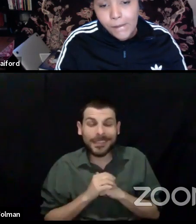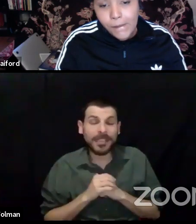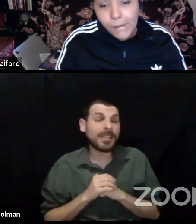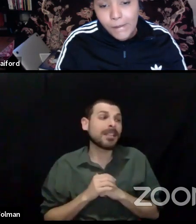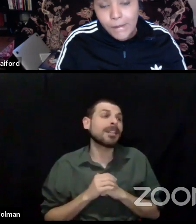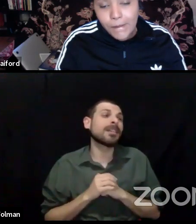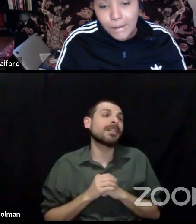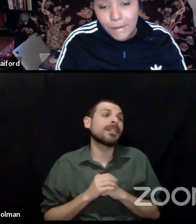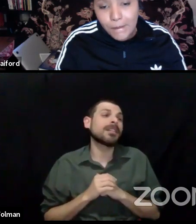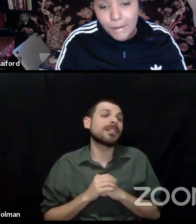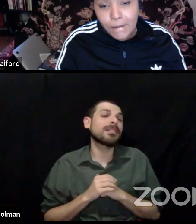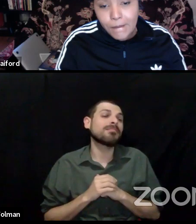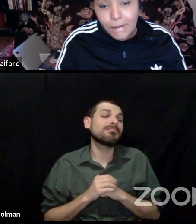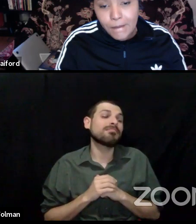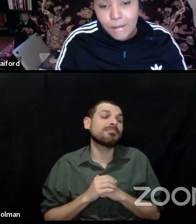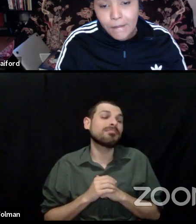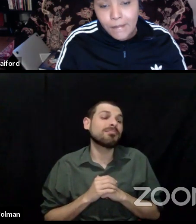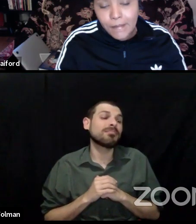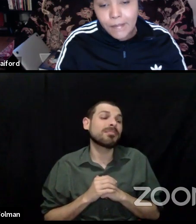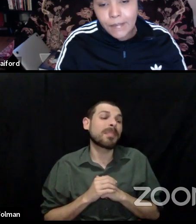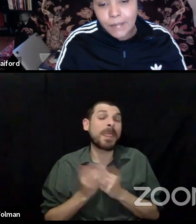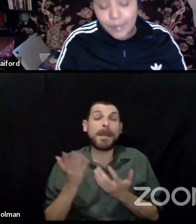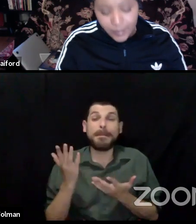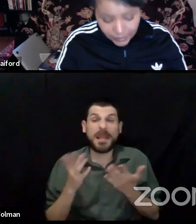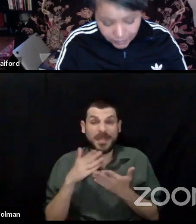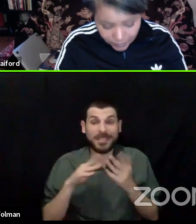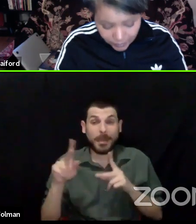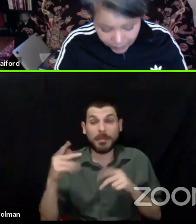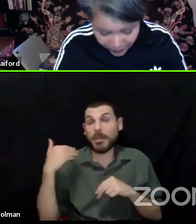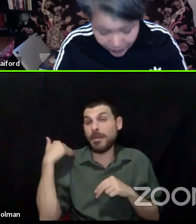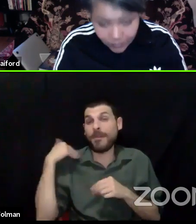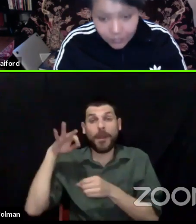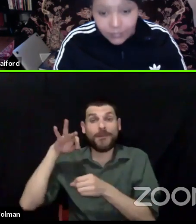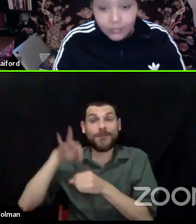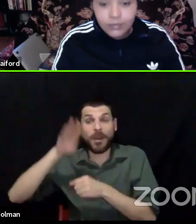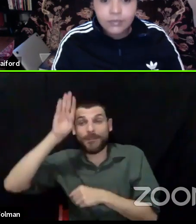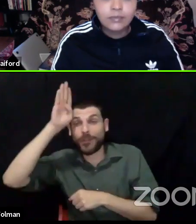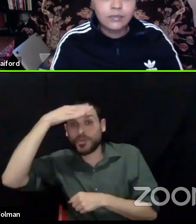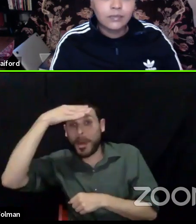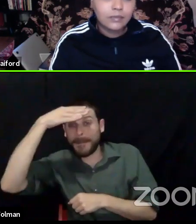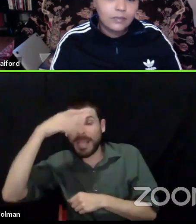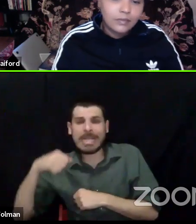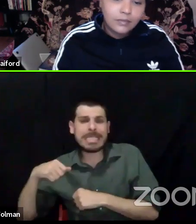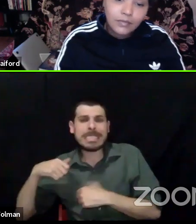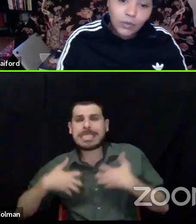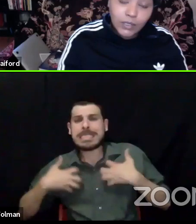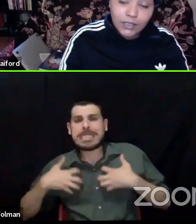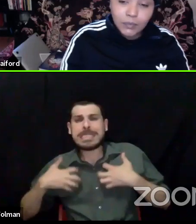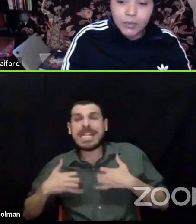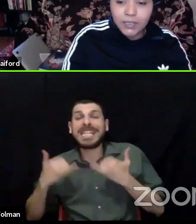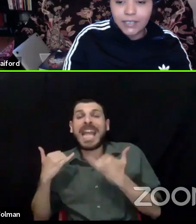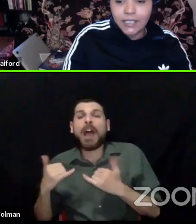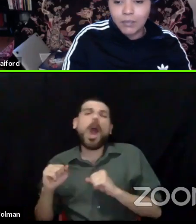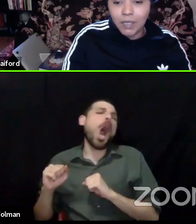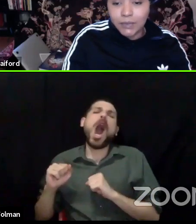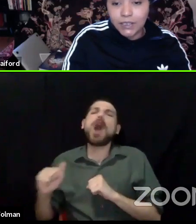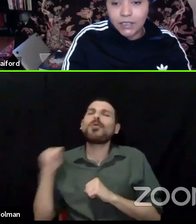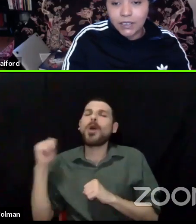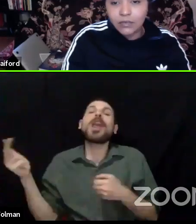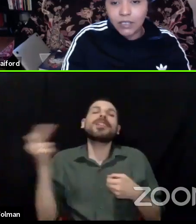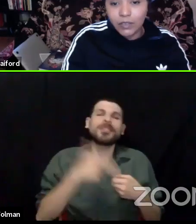Some of these people might even voted for Trump. You know? Against their own interests, right? One of the people that signed